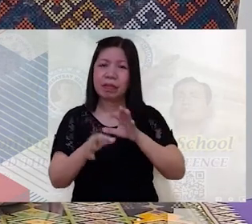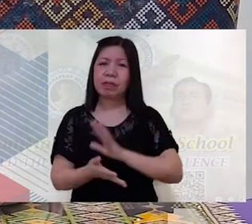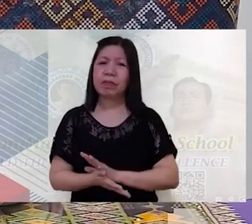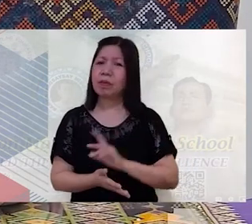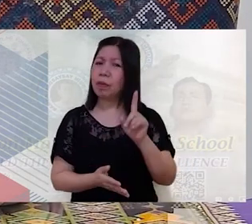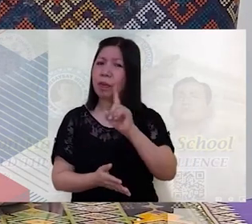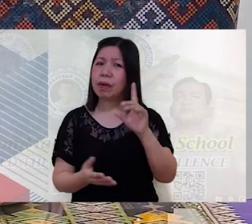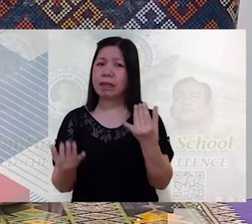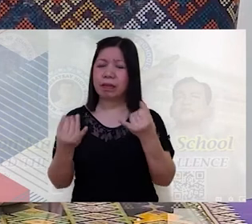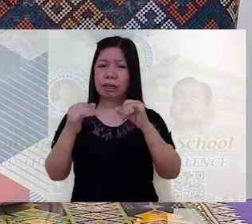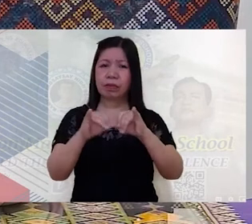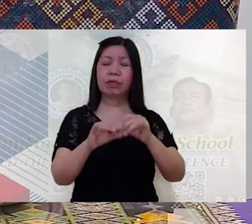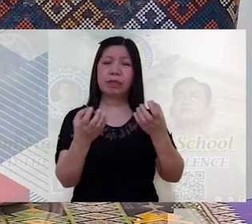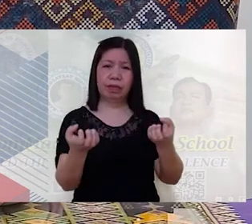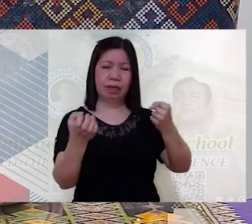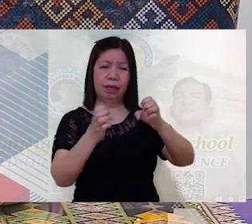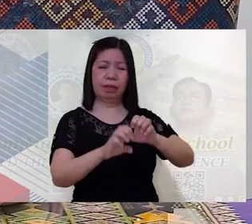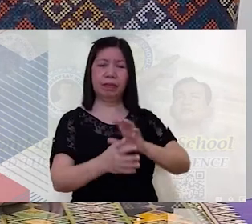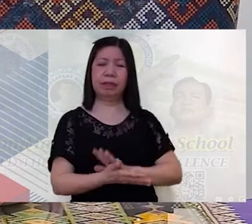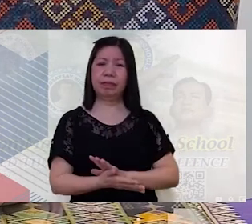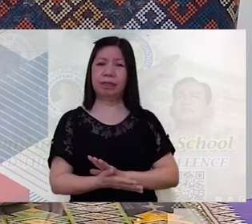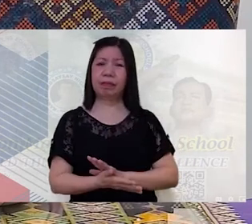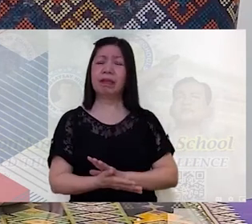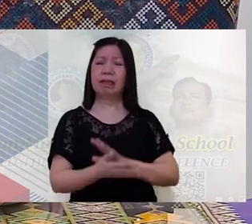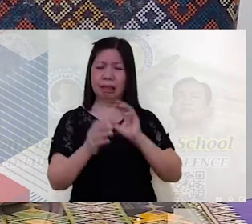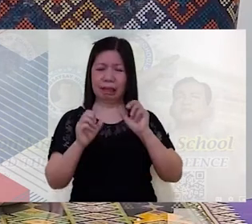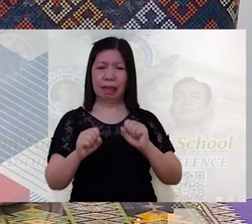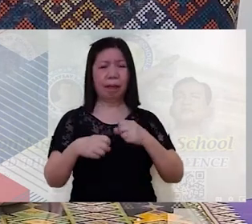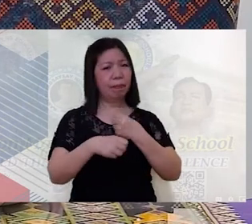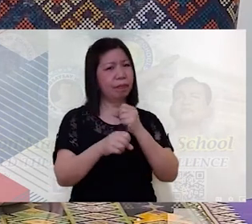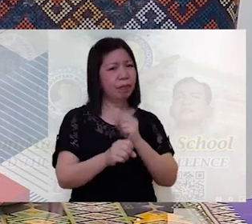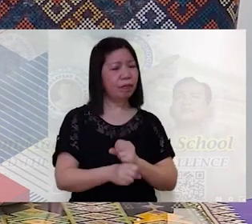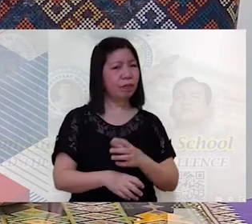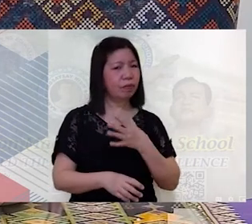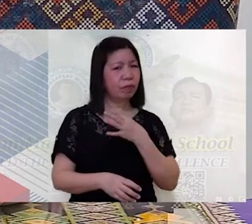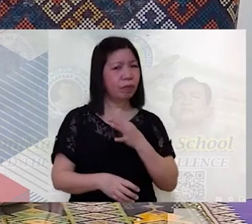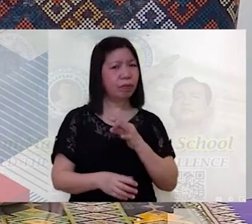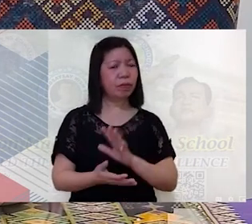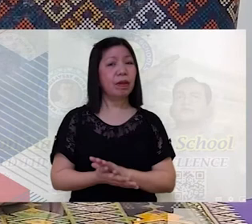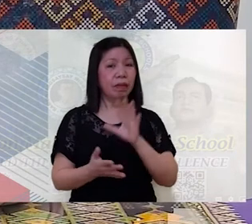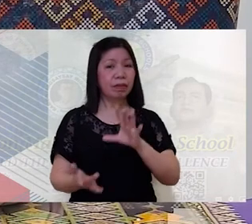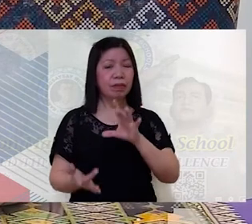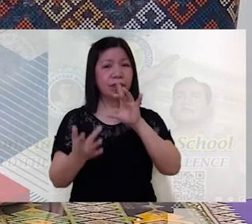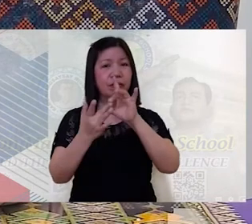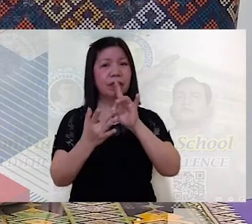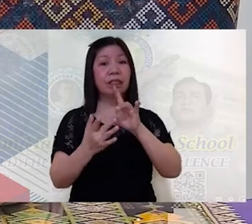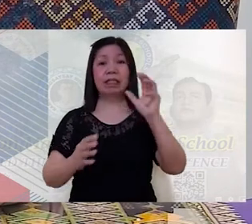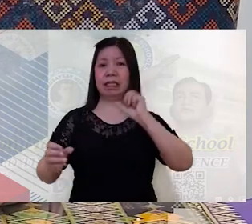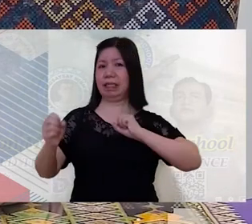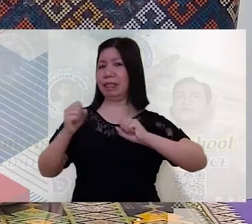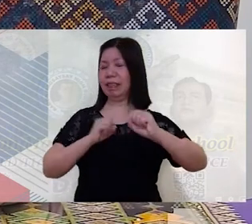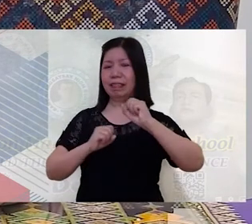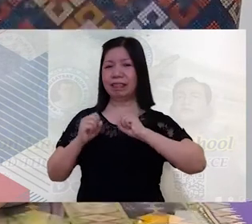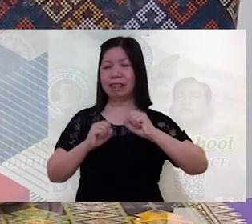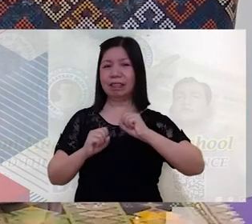of issues, events that make you curious, especially in